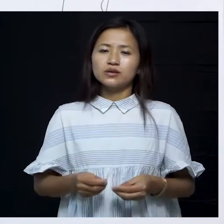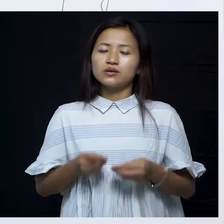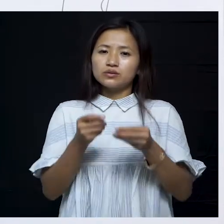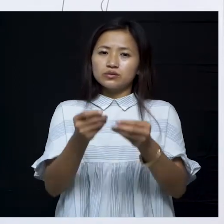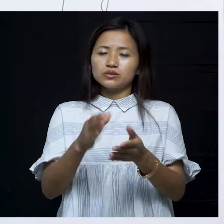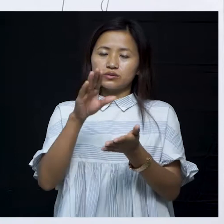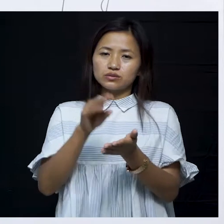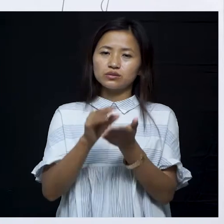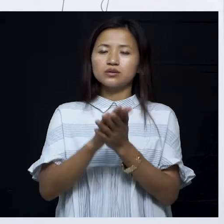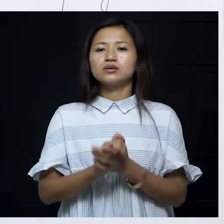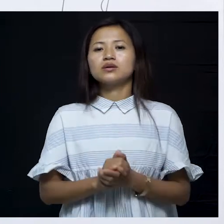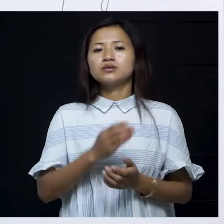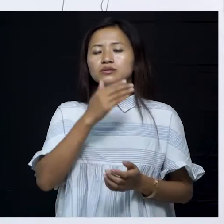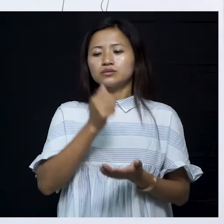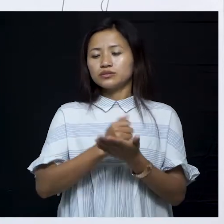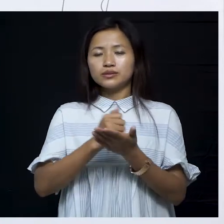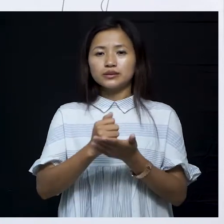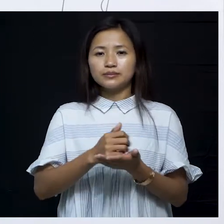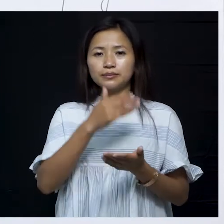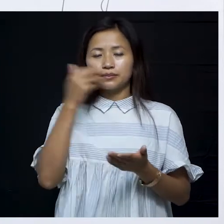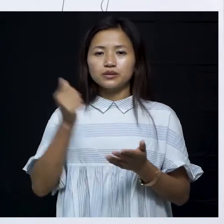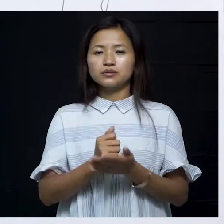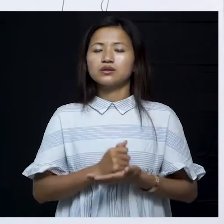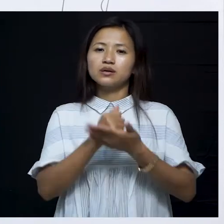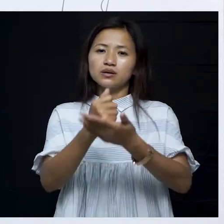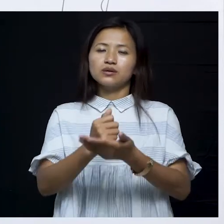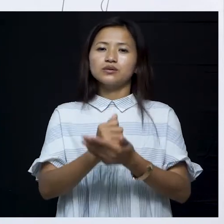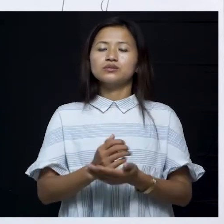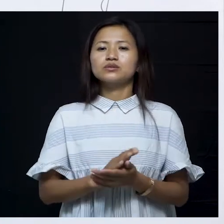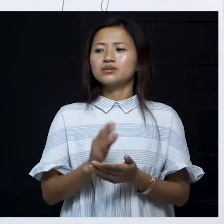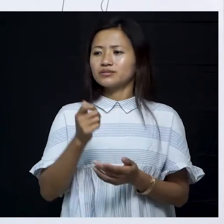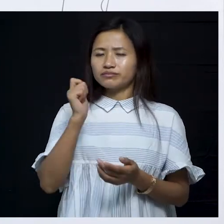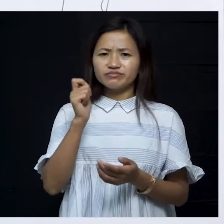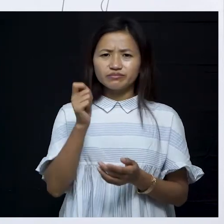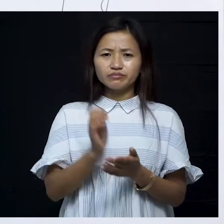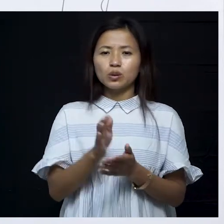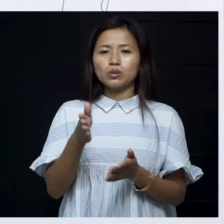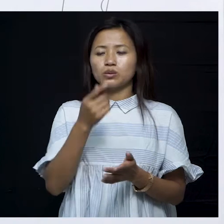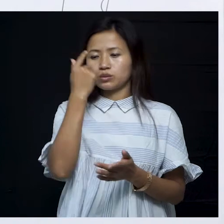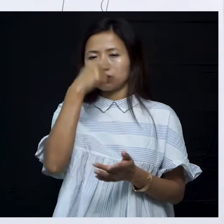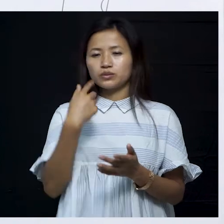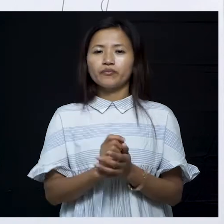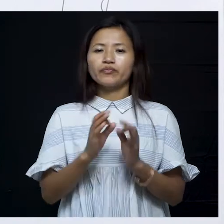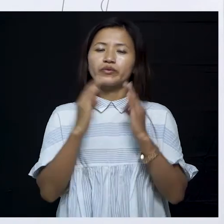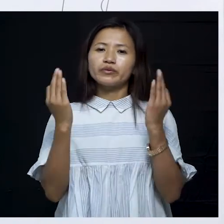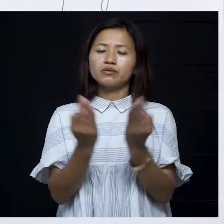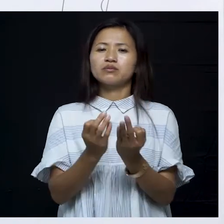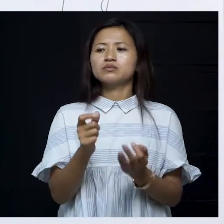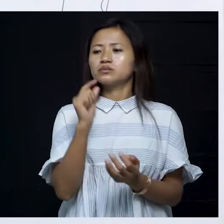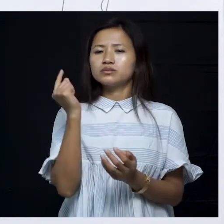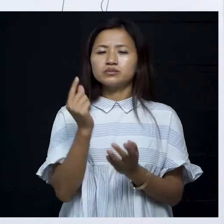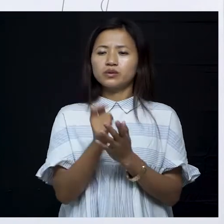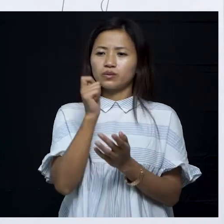the government is also trying its best to help those unemployed youths and unemployed families, right? So one